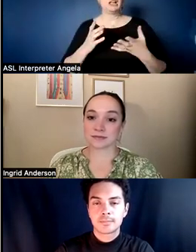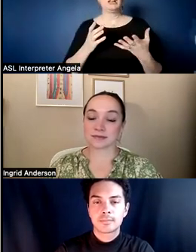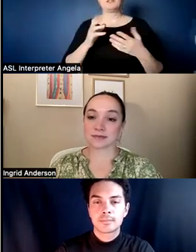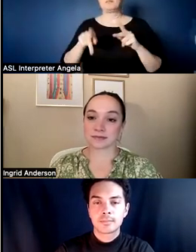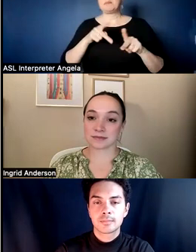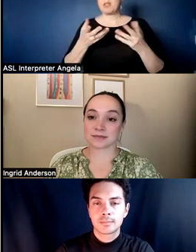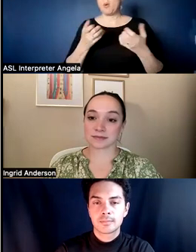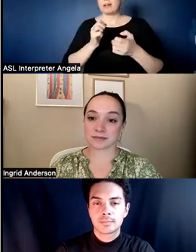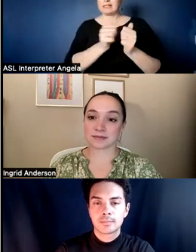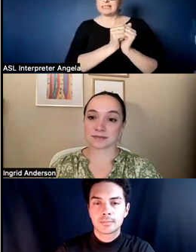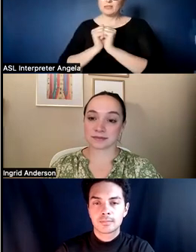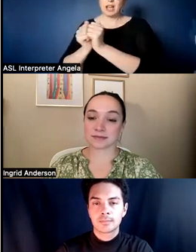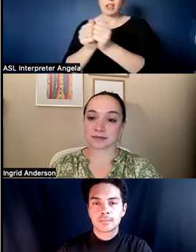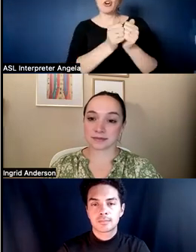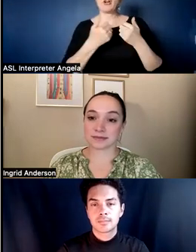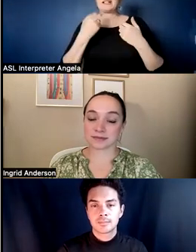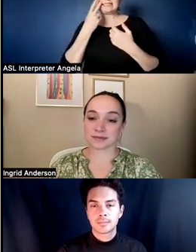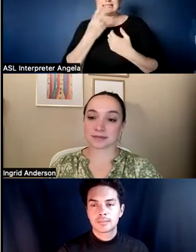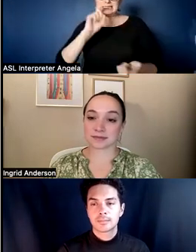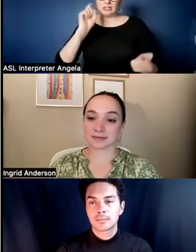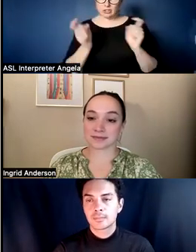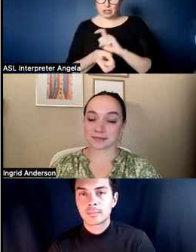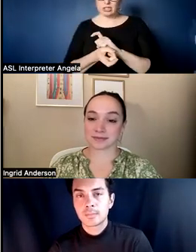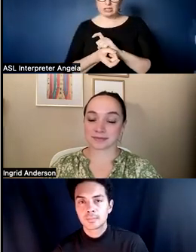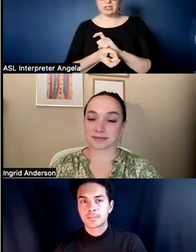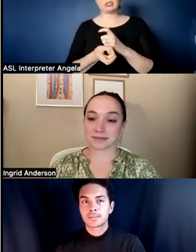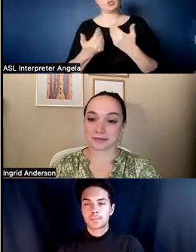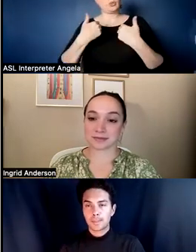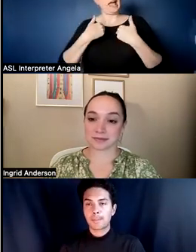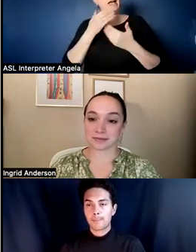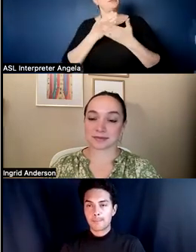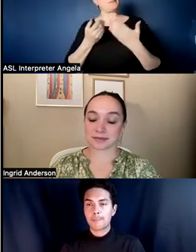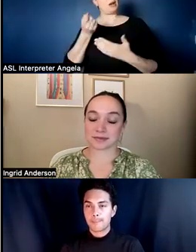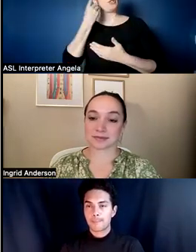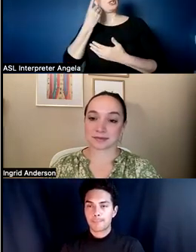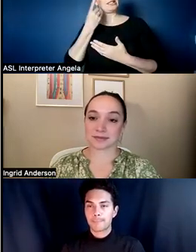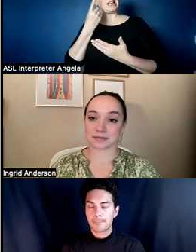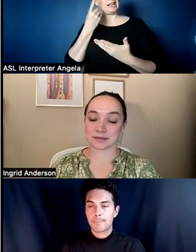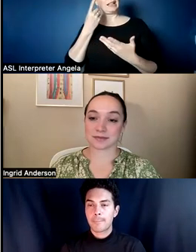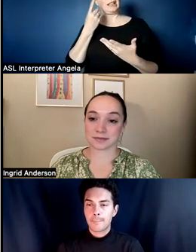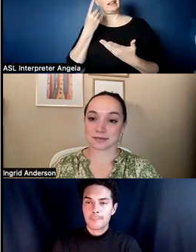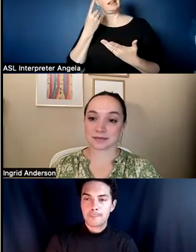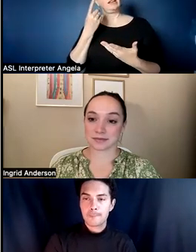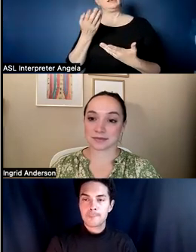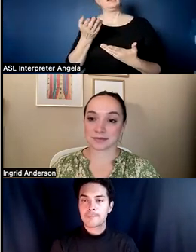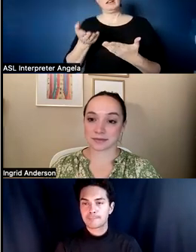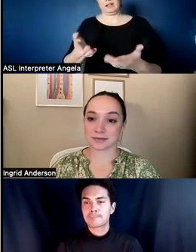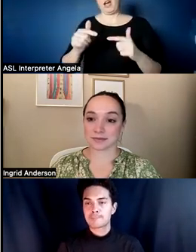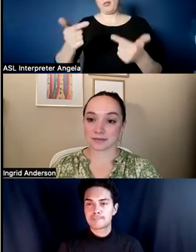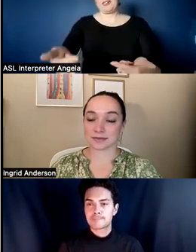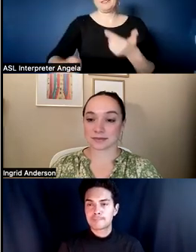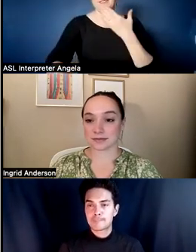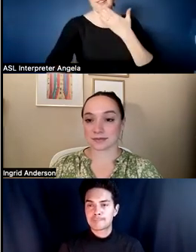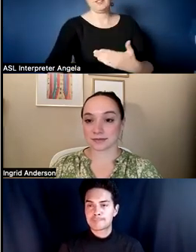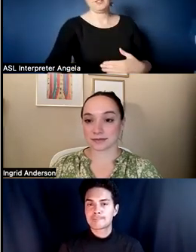kind of create a little bit of change and to rock that boat, have some understanding. And maybe your community has some set values that you